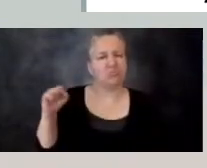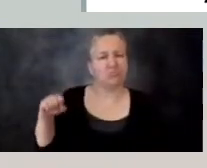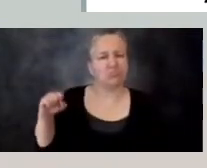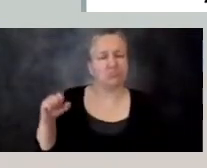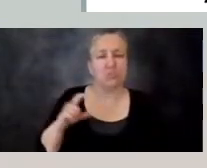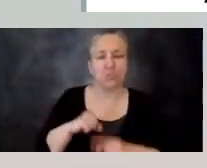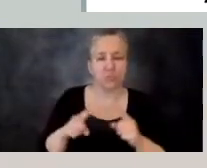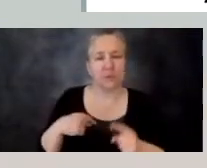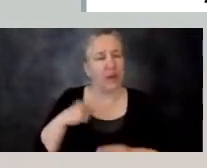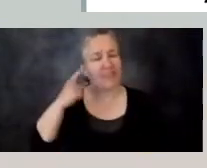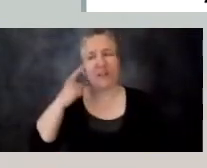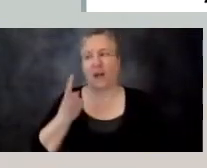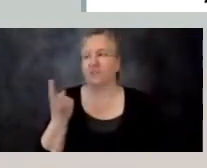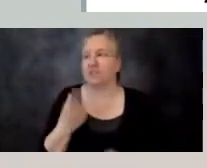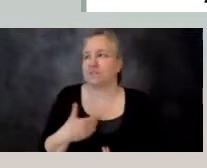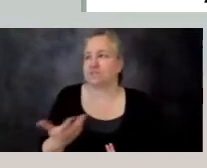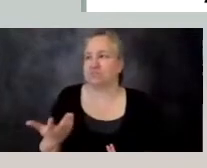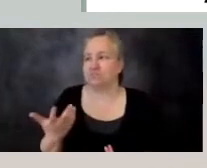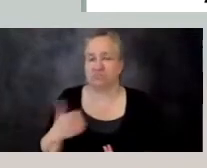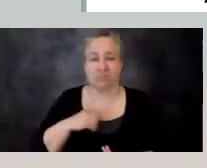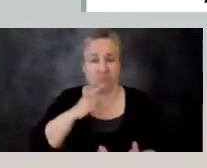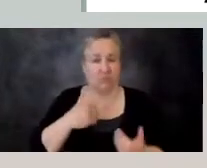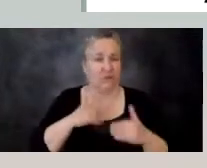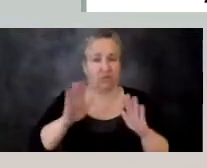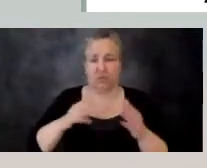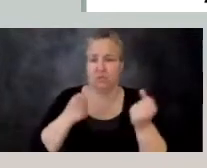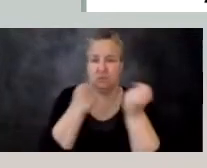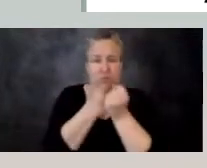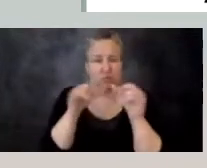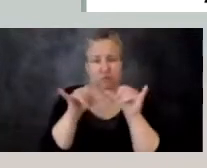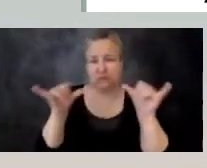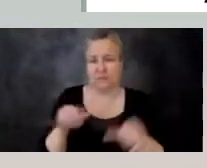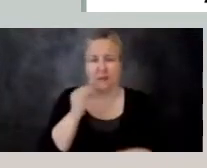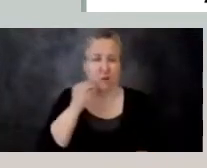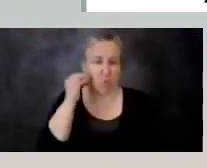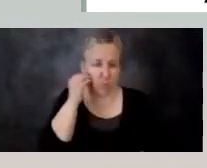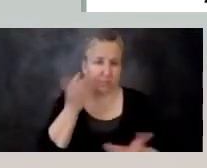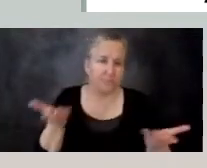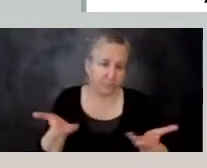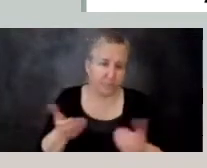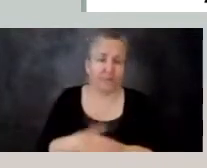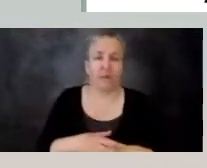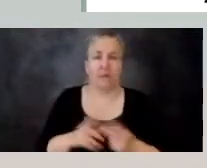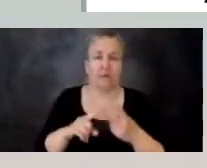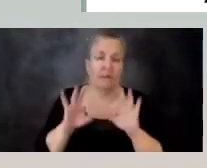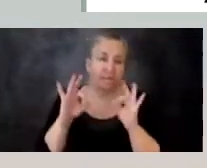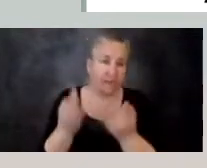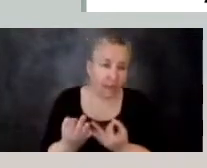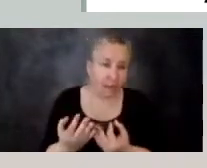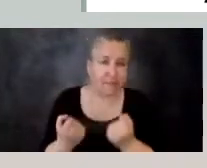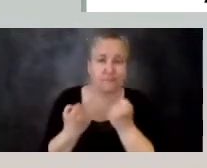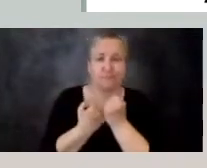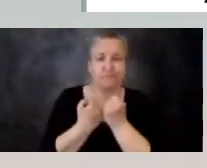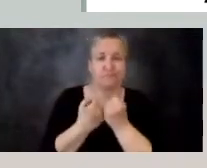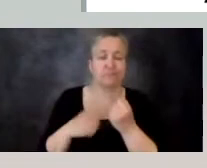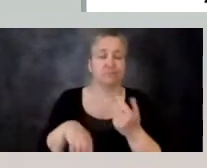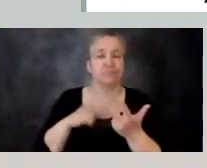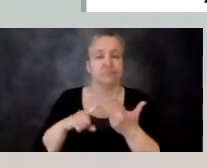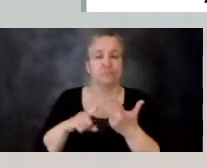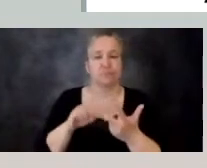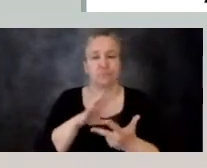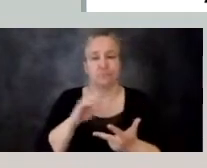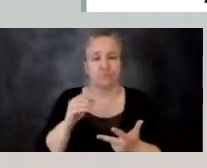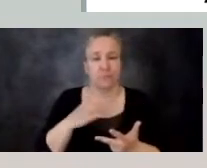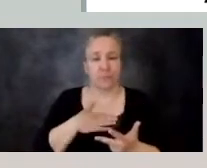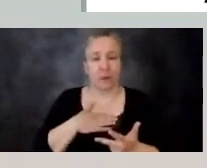I think I really have a great support system at home, family. My